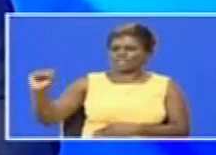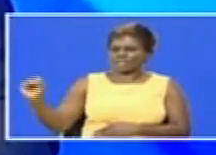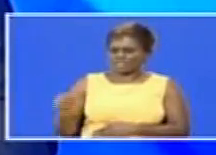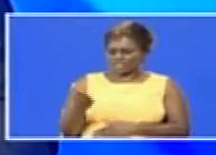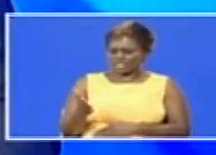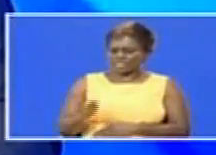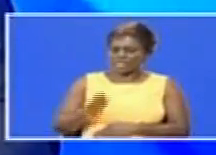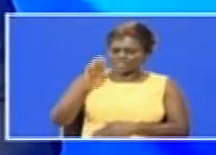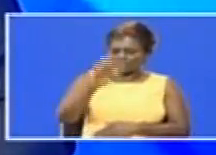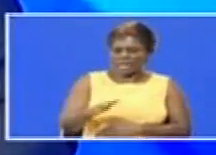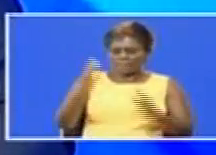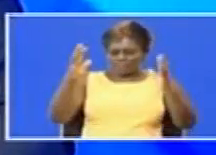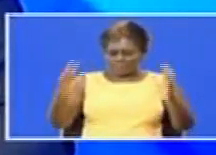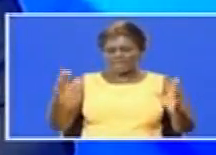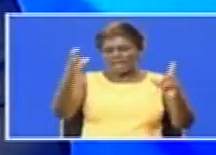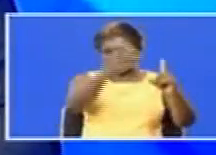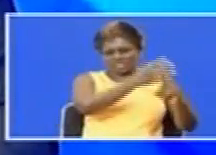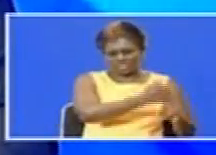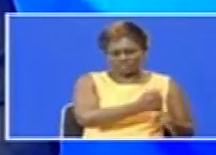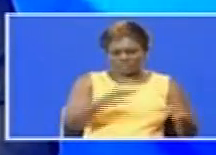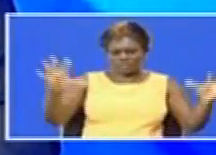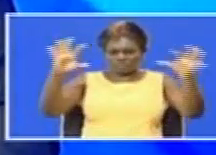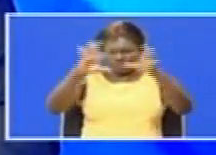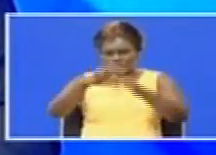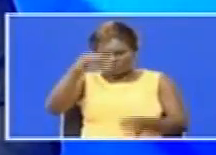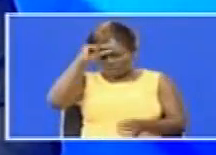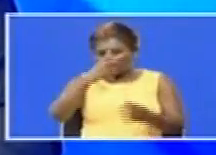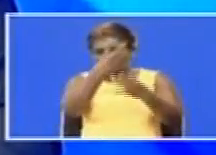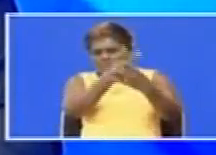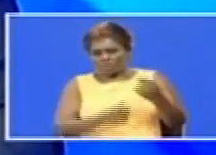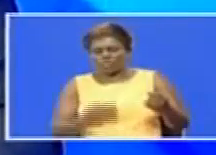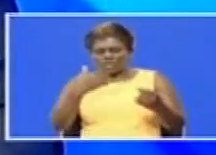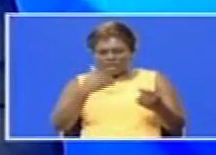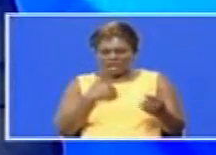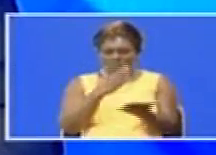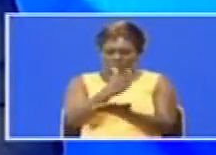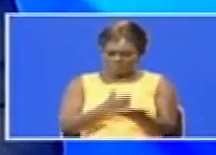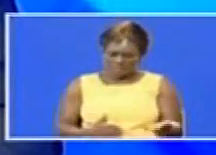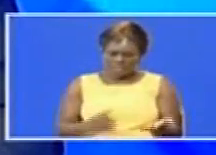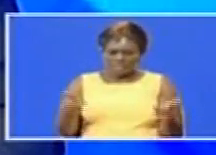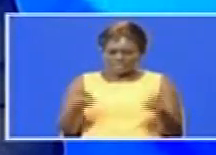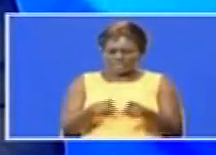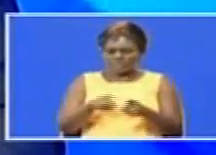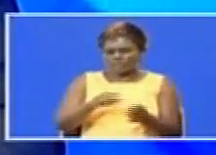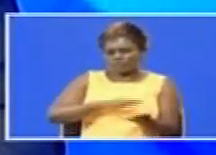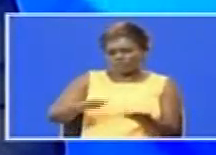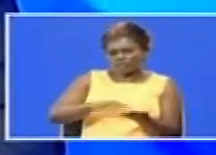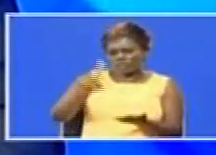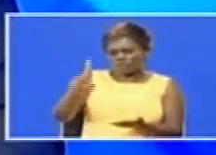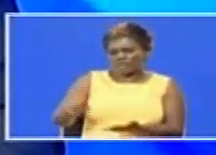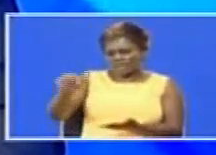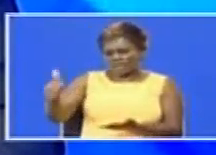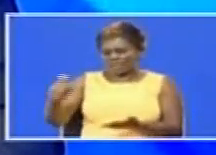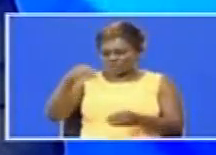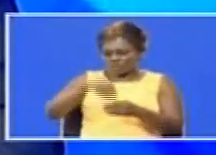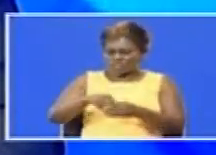step in the formation of a joint transitional government where all parties will have a stake. Also, in a move to boost reconciliation among the South Sudanese